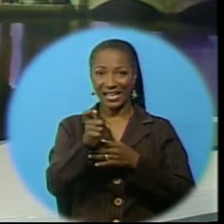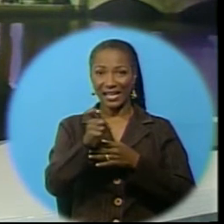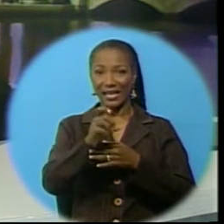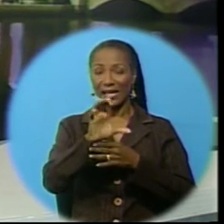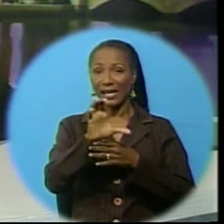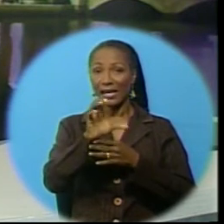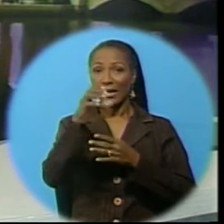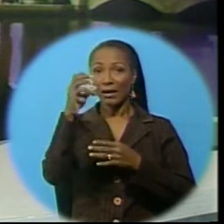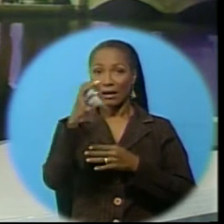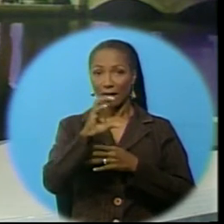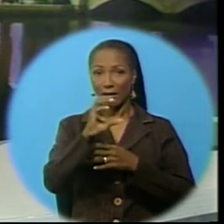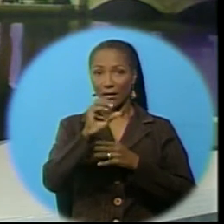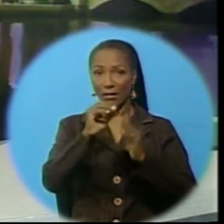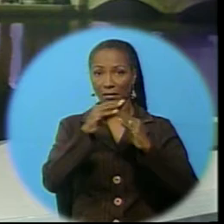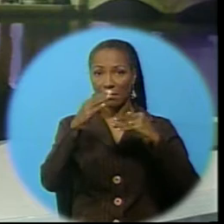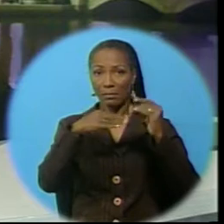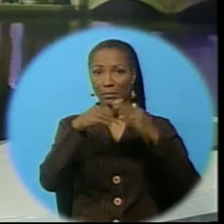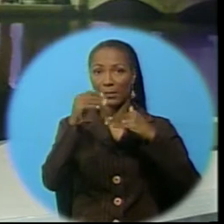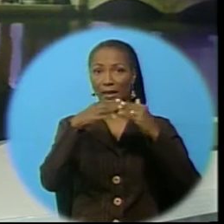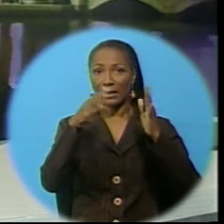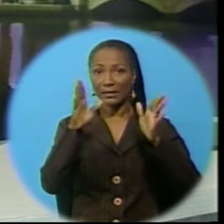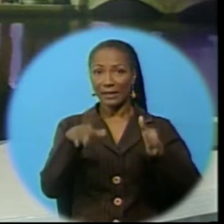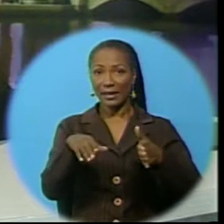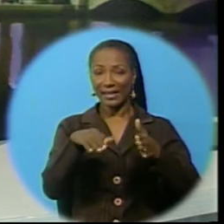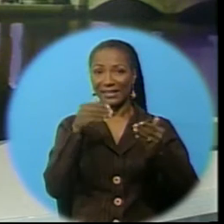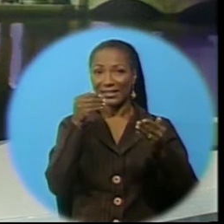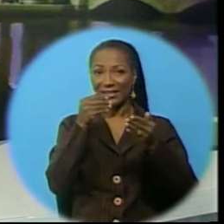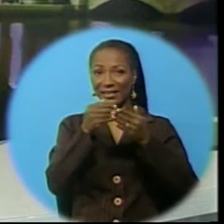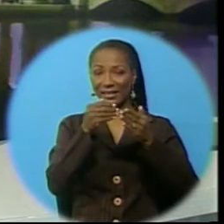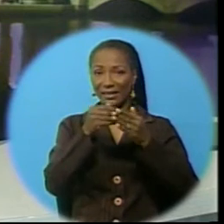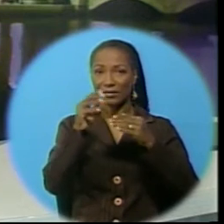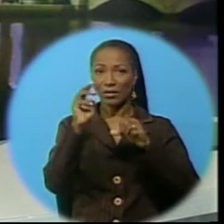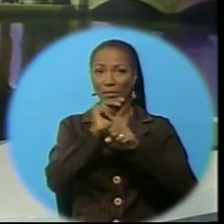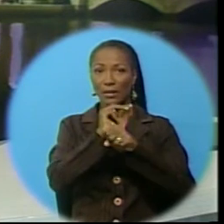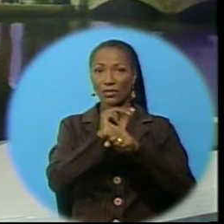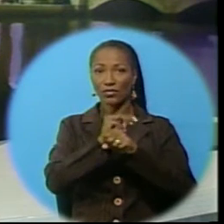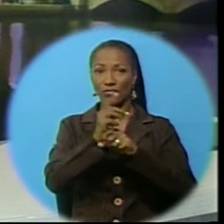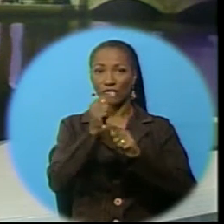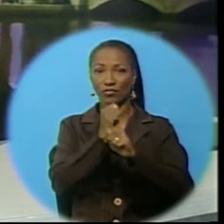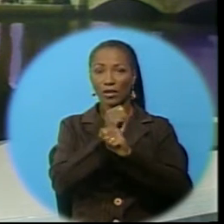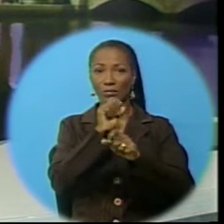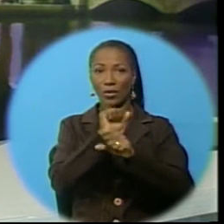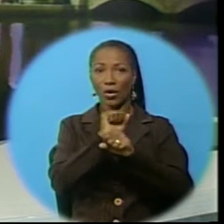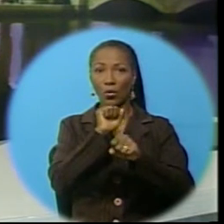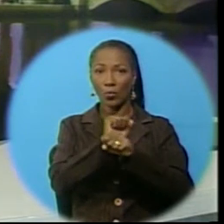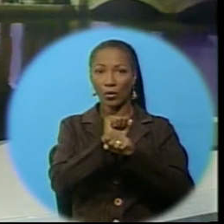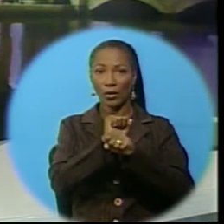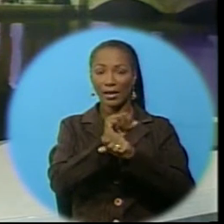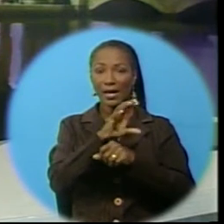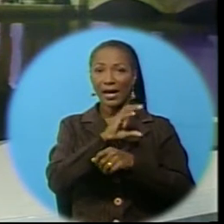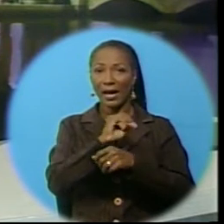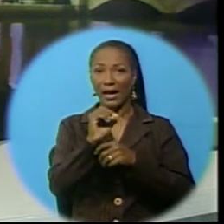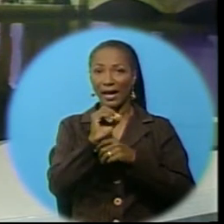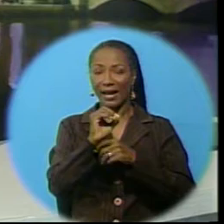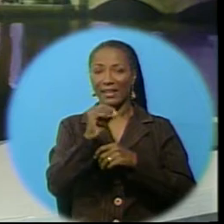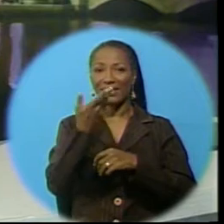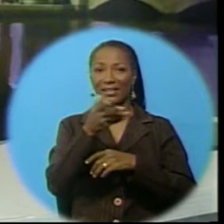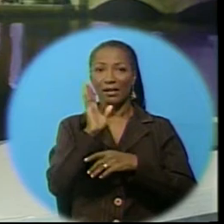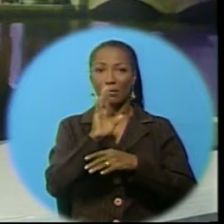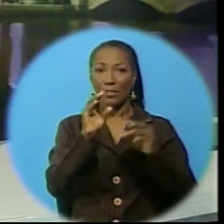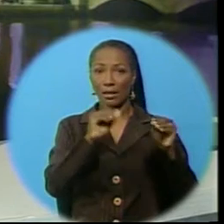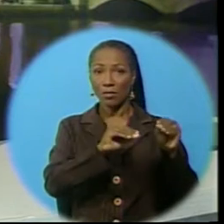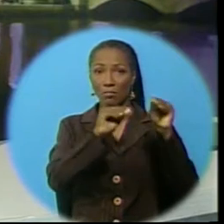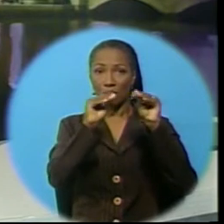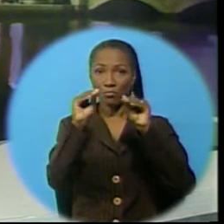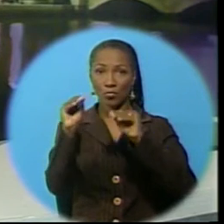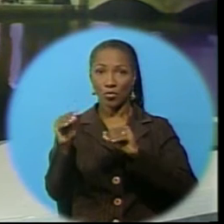government units belonging to the Ministry of Transport and Works and the Drainage Division will all have to be relocated. Mr. Brathwaite made the revelation